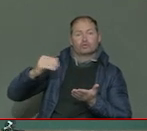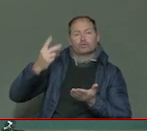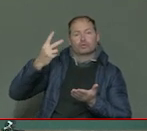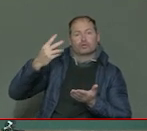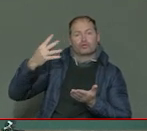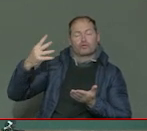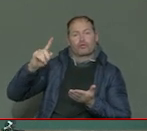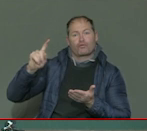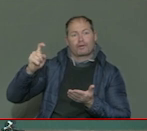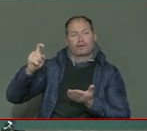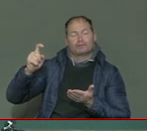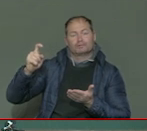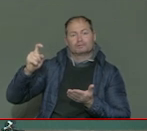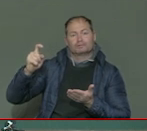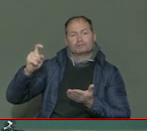bank reconciliation